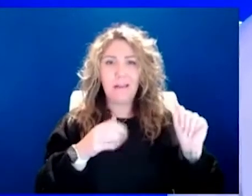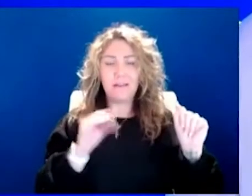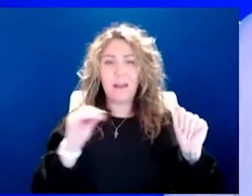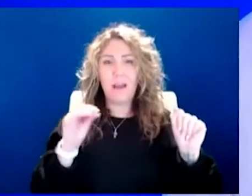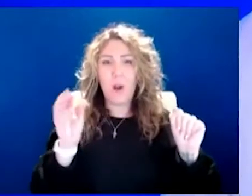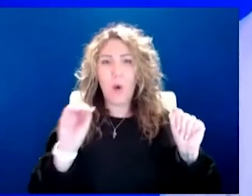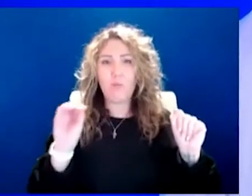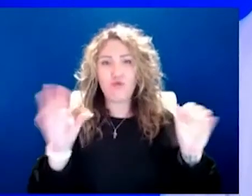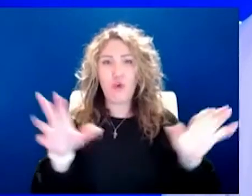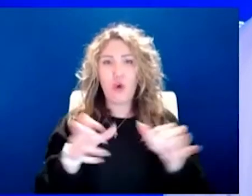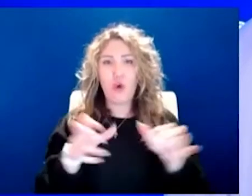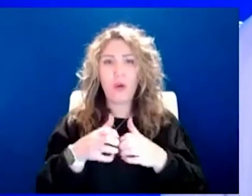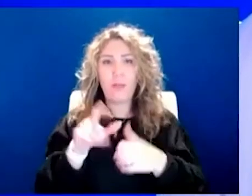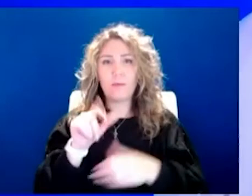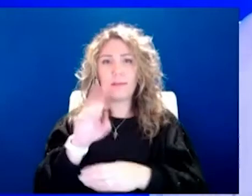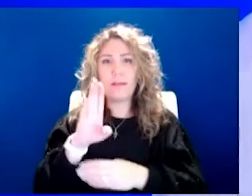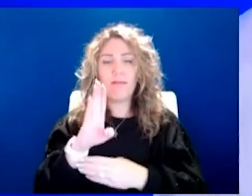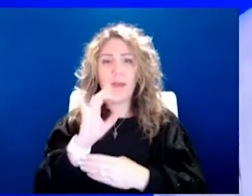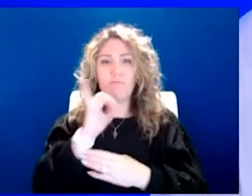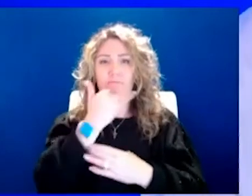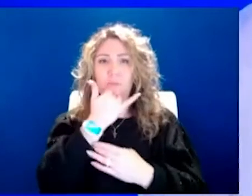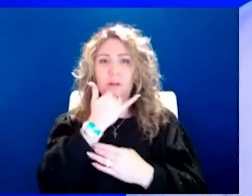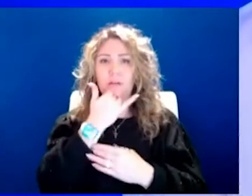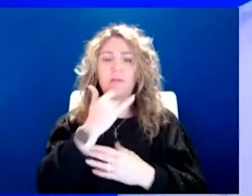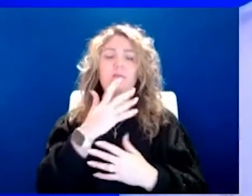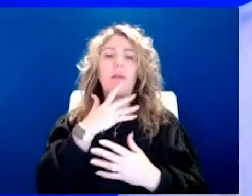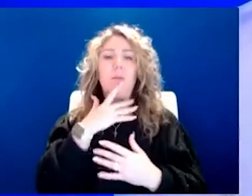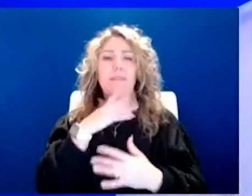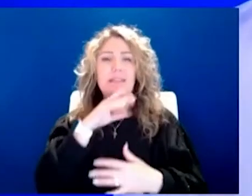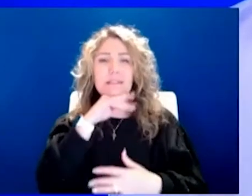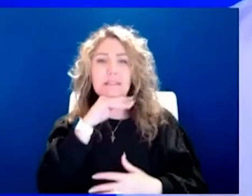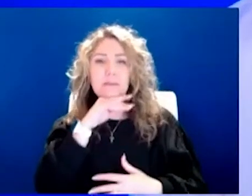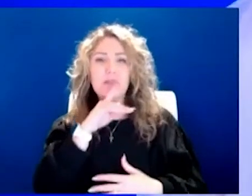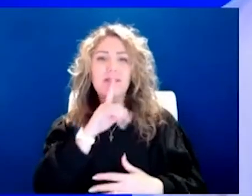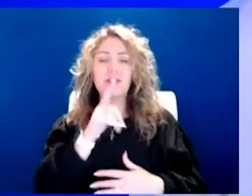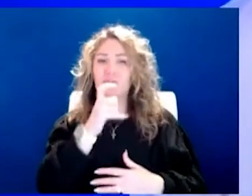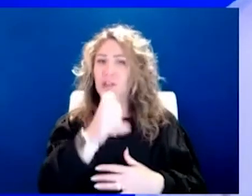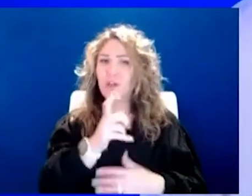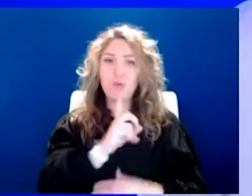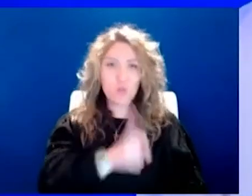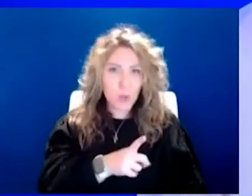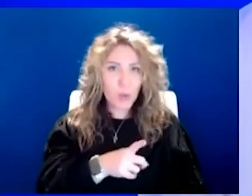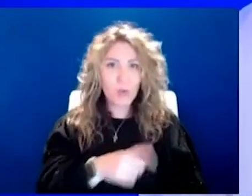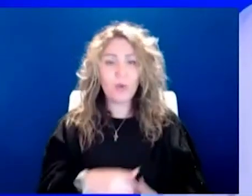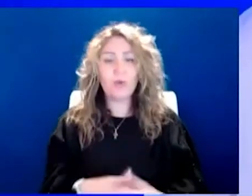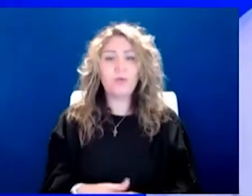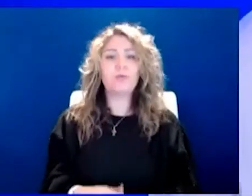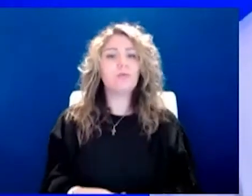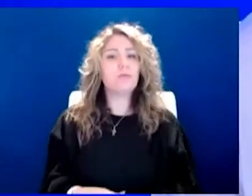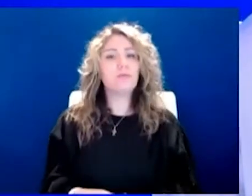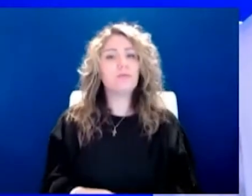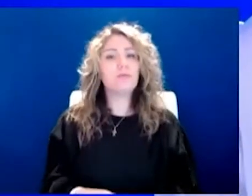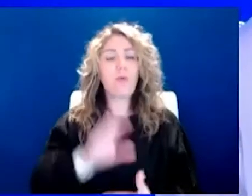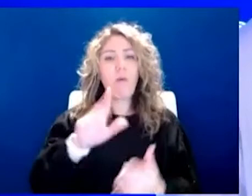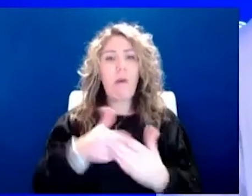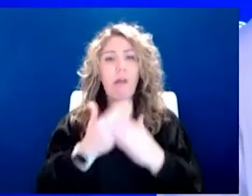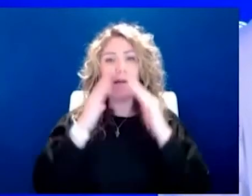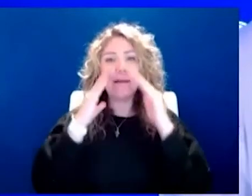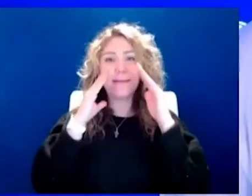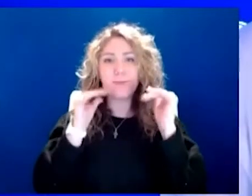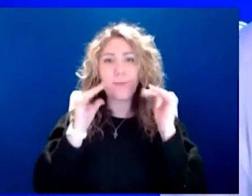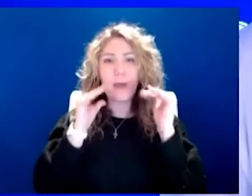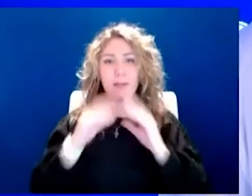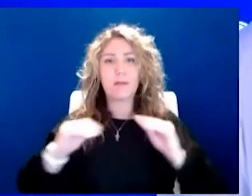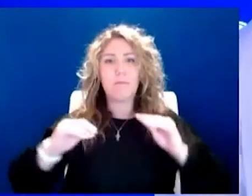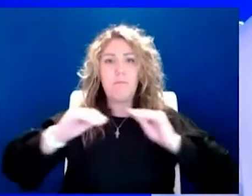lab mistake. That was contamination. That actually turned out not to be true. I think we are all expecting further variants to come out at